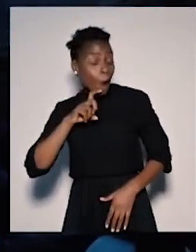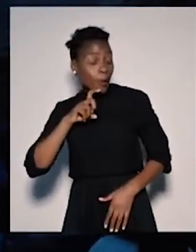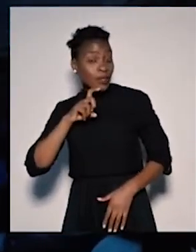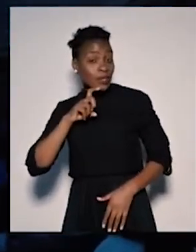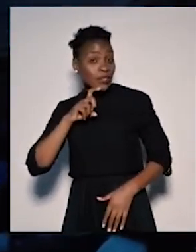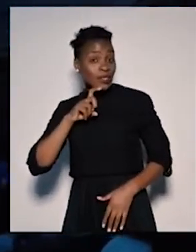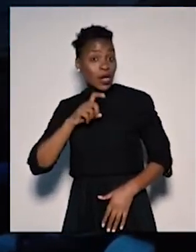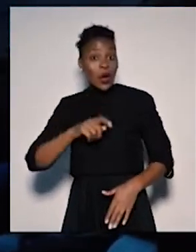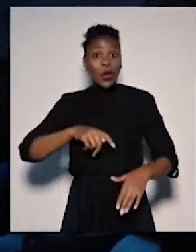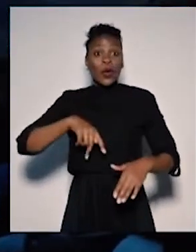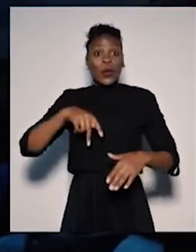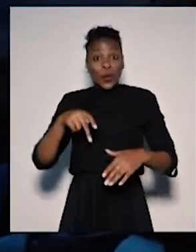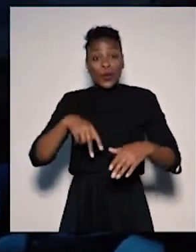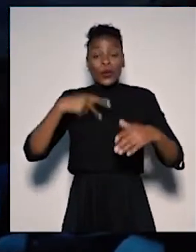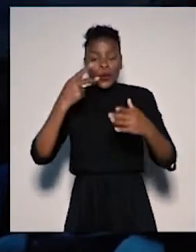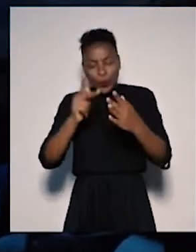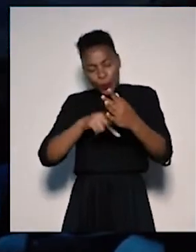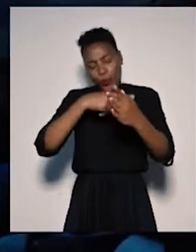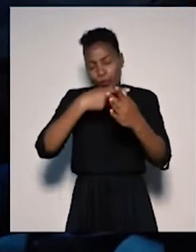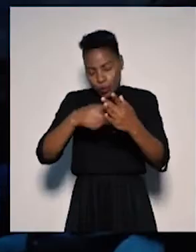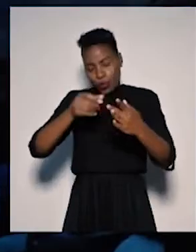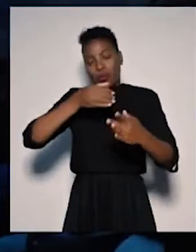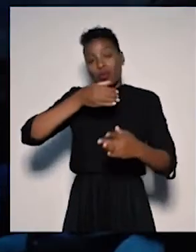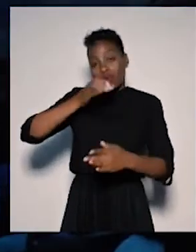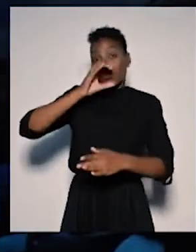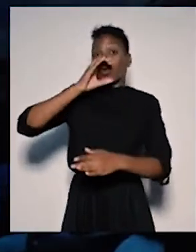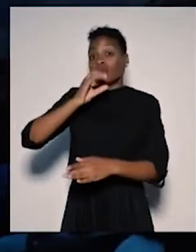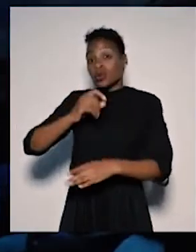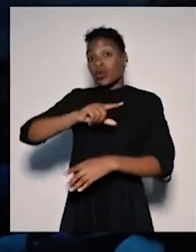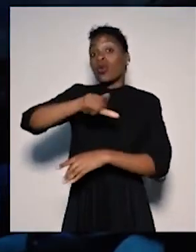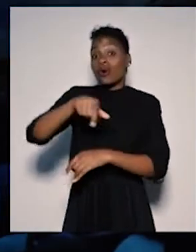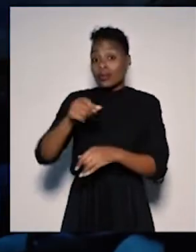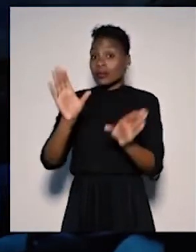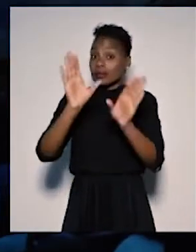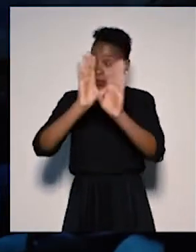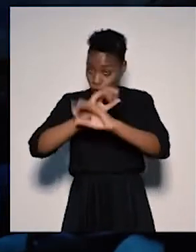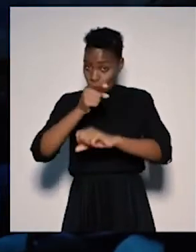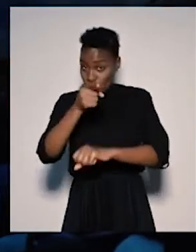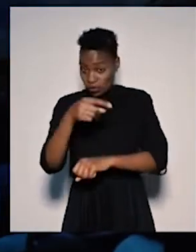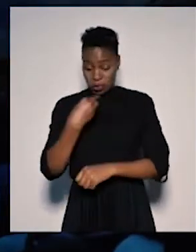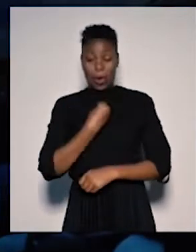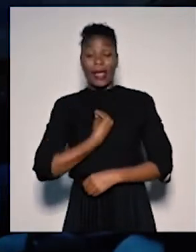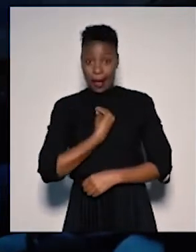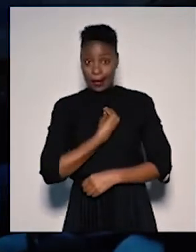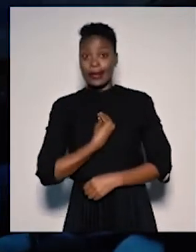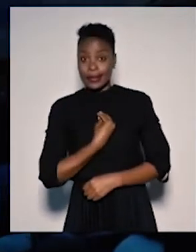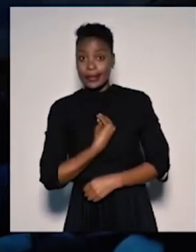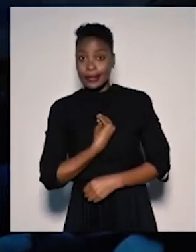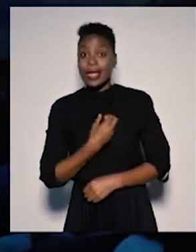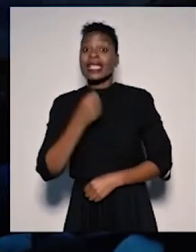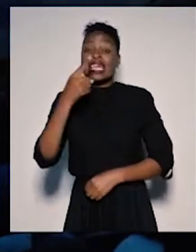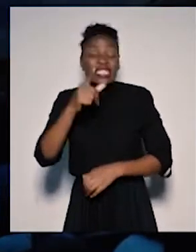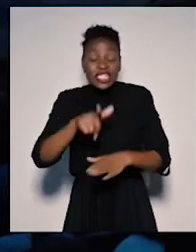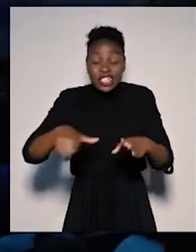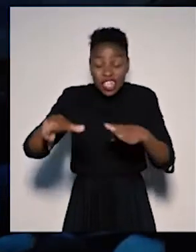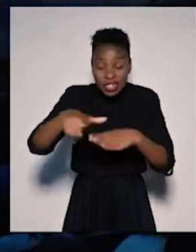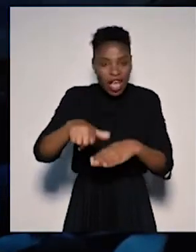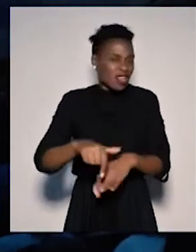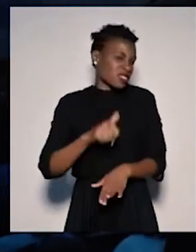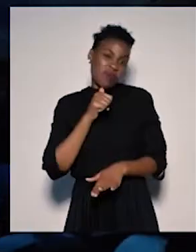if you partied all night and you drank the whole night, right? So in the morning, what's all? You are young. At that stage, it doesn't